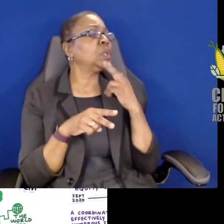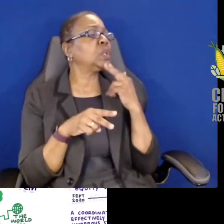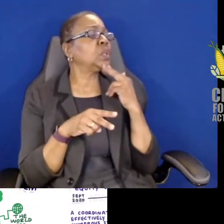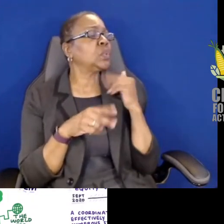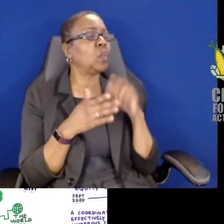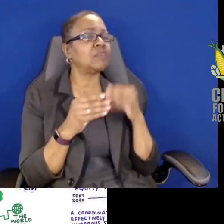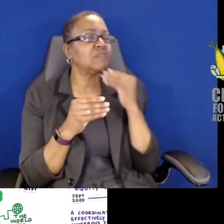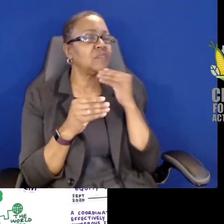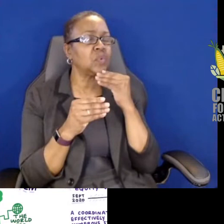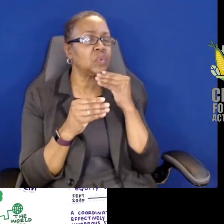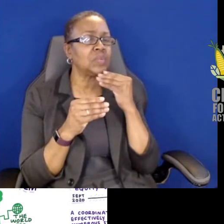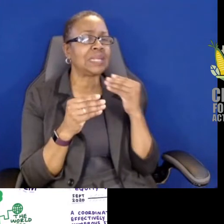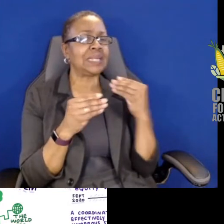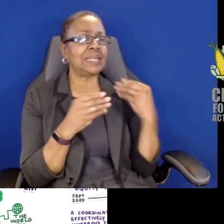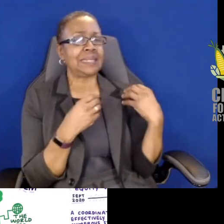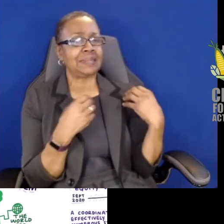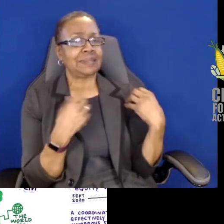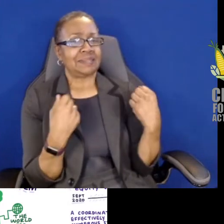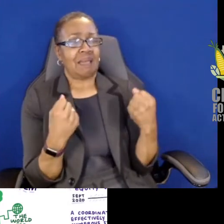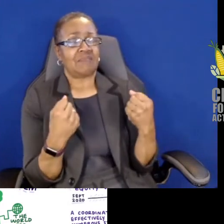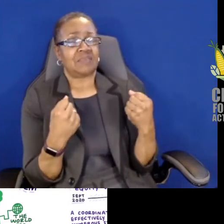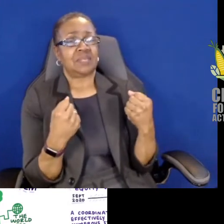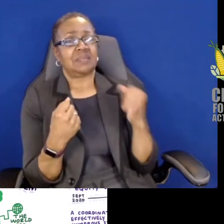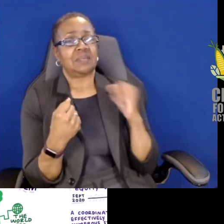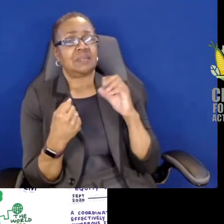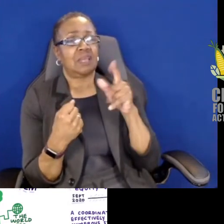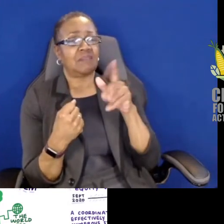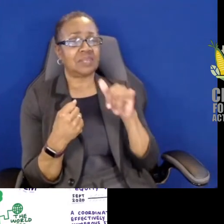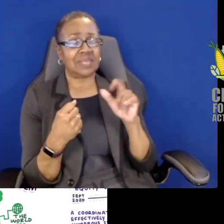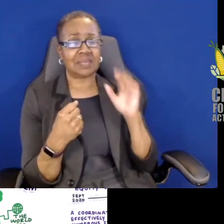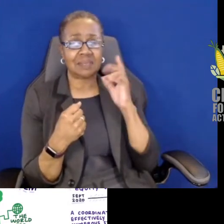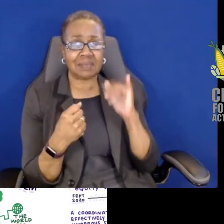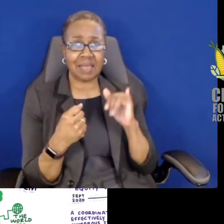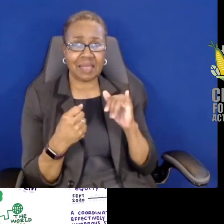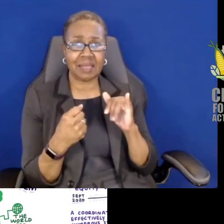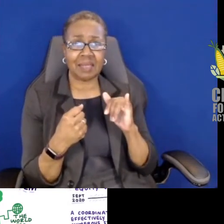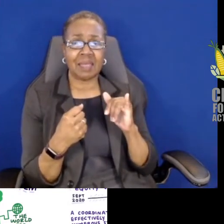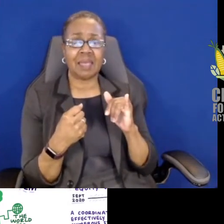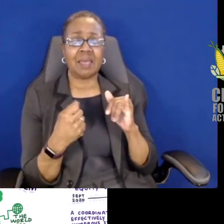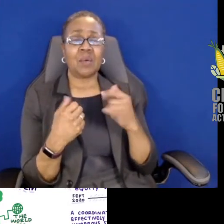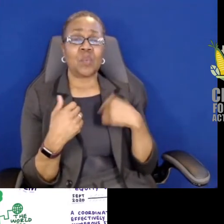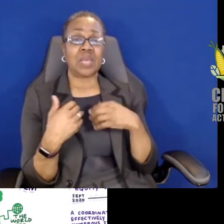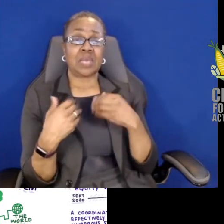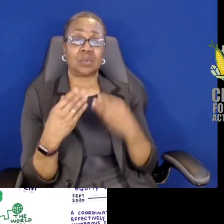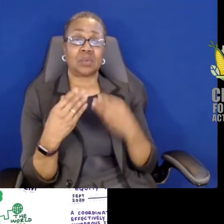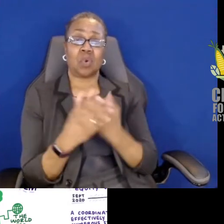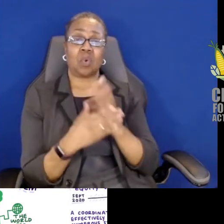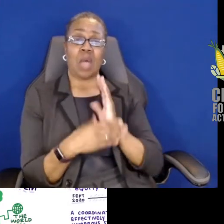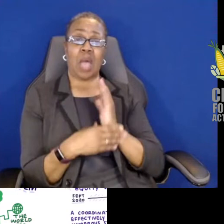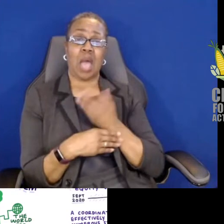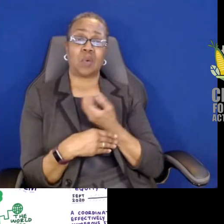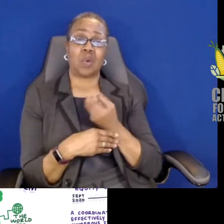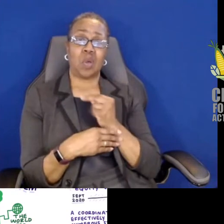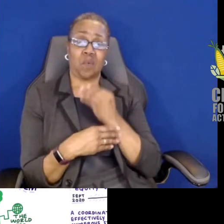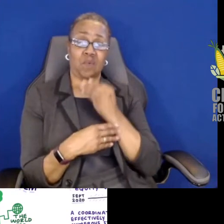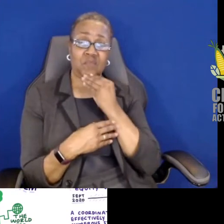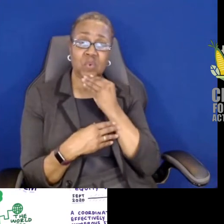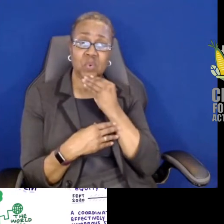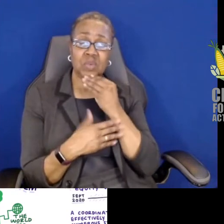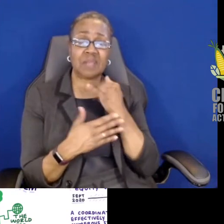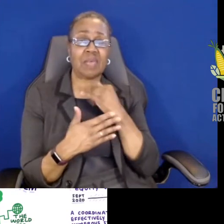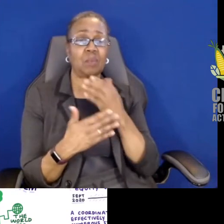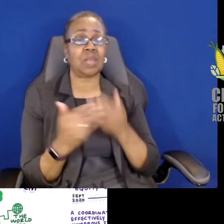like, but really showing that we can grow a lot of food and it has an economic and health impact if folks are able to do